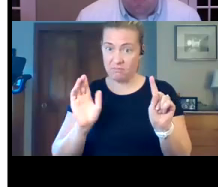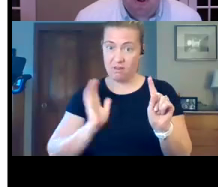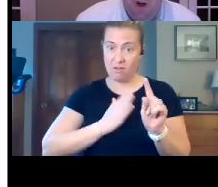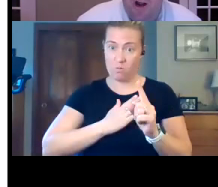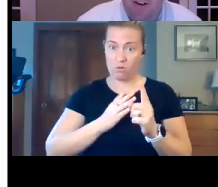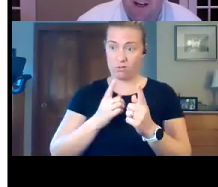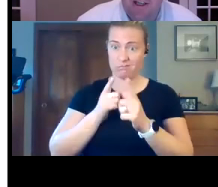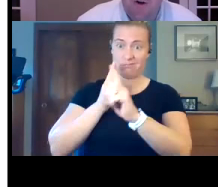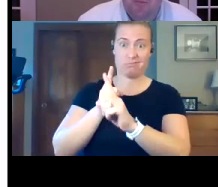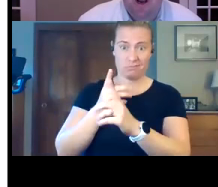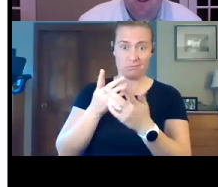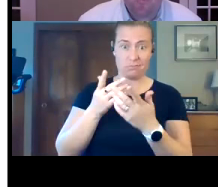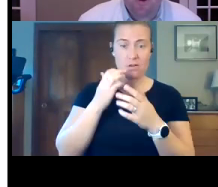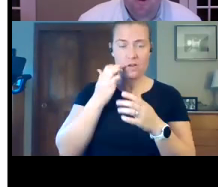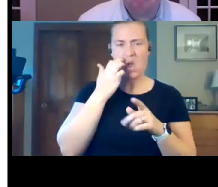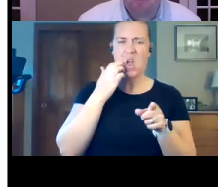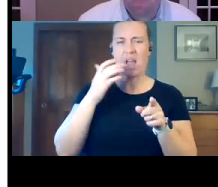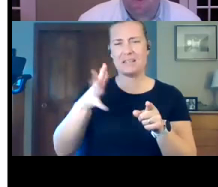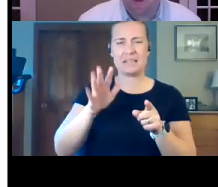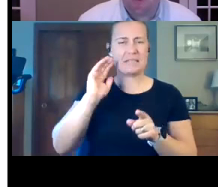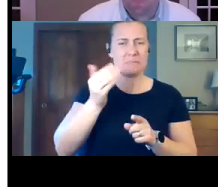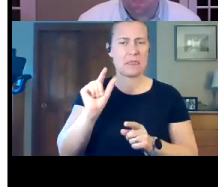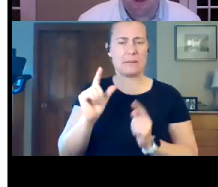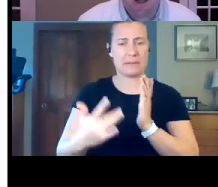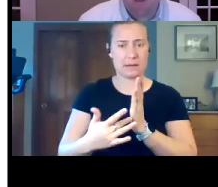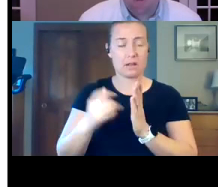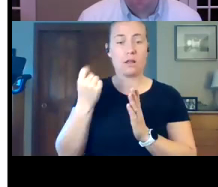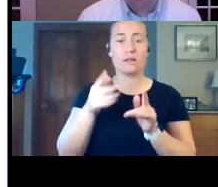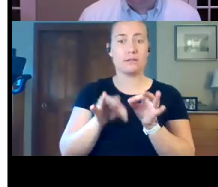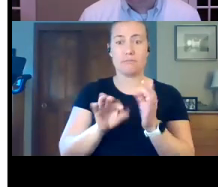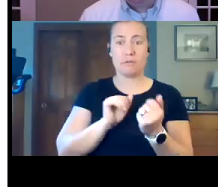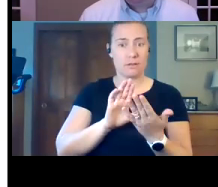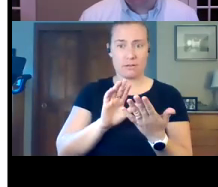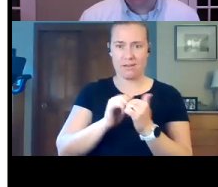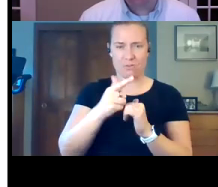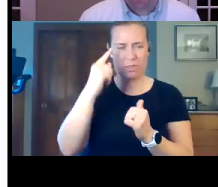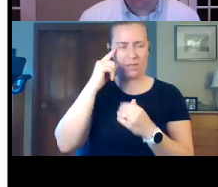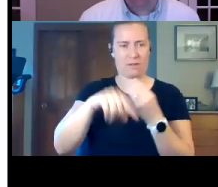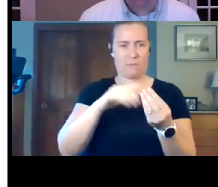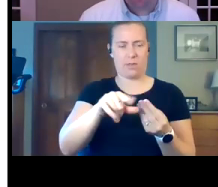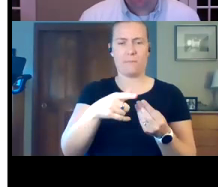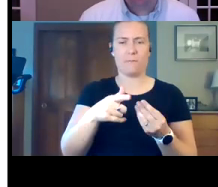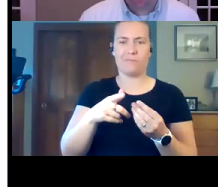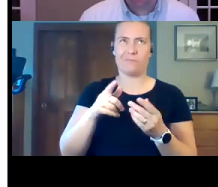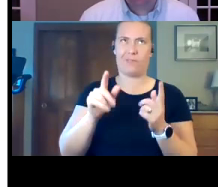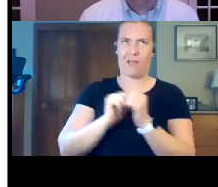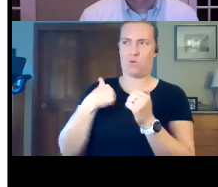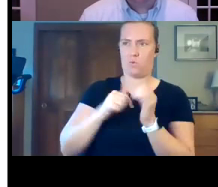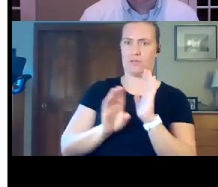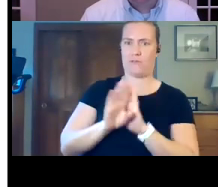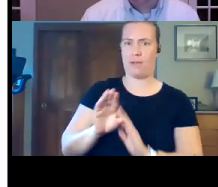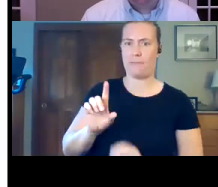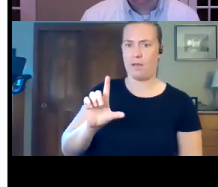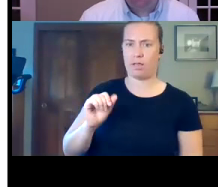end up seeming quite technical, but I think one of the simple ways to think about this is like, how can we develop logic models for our implementation